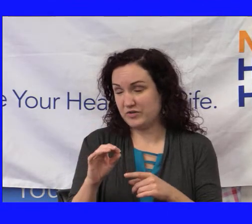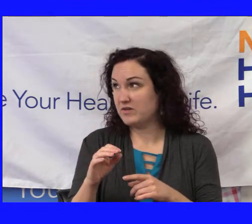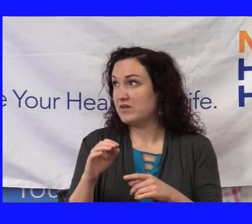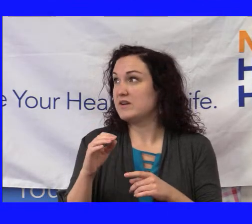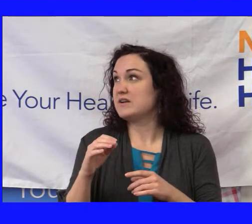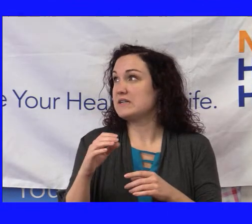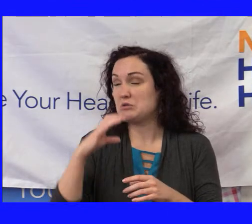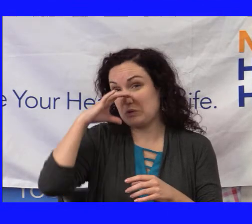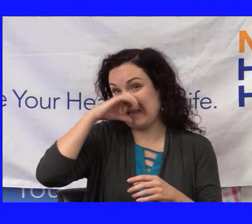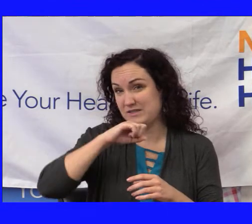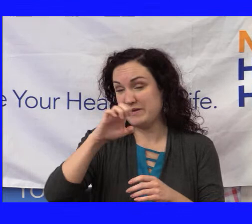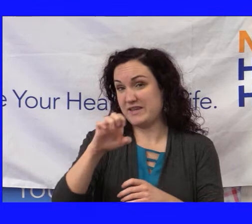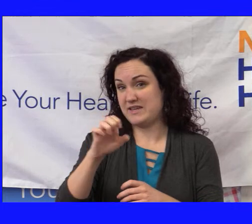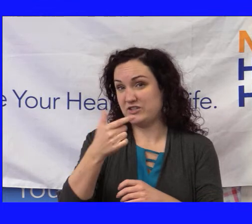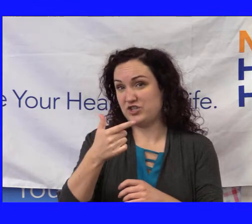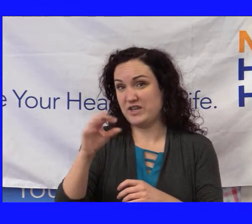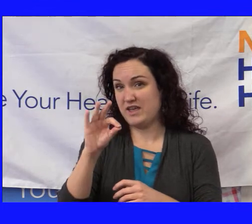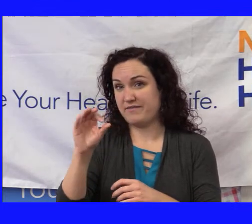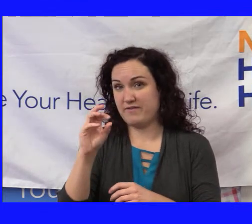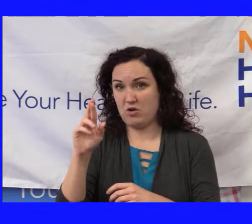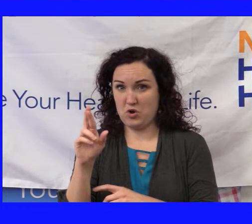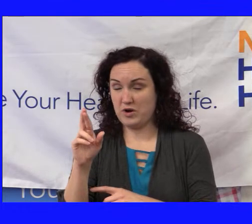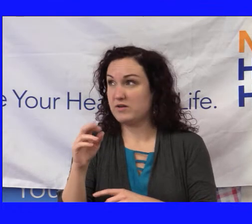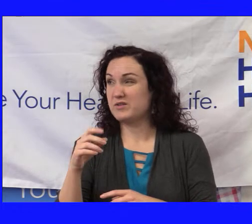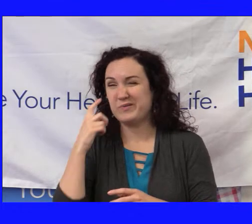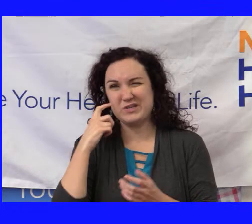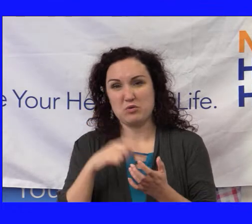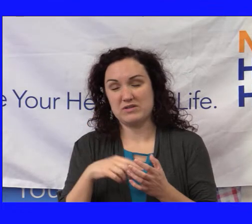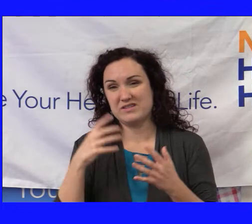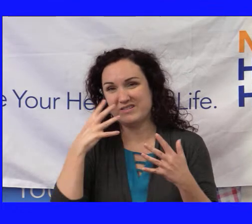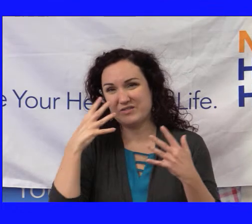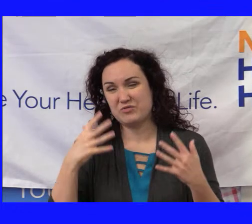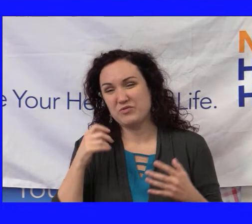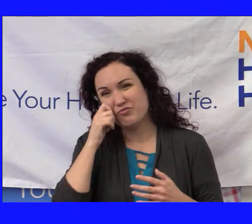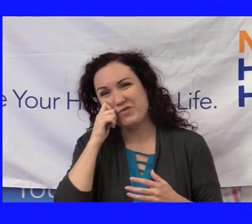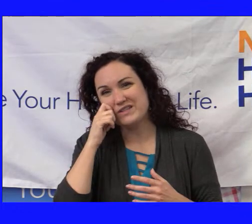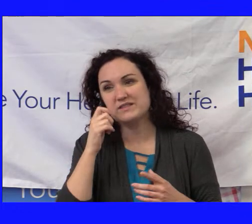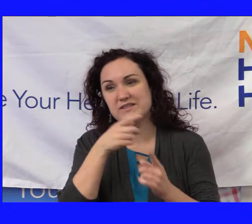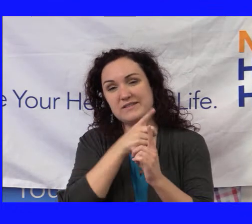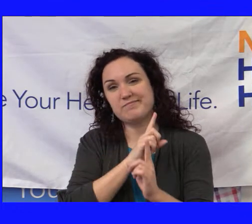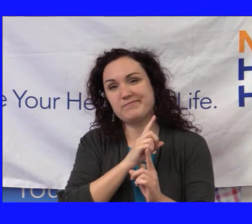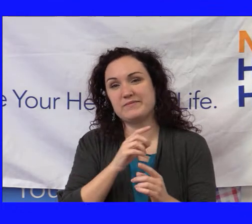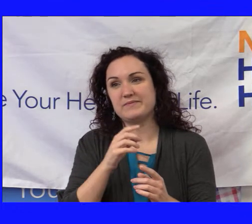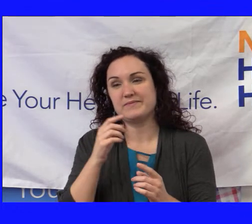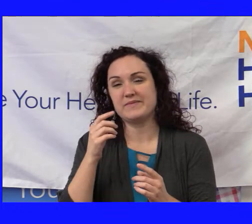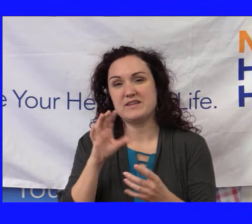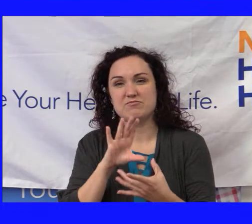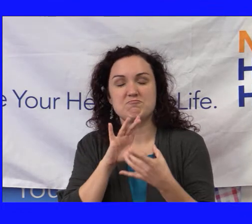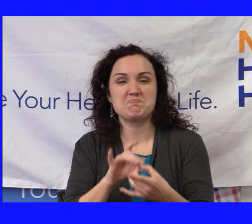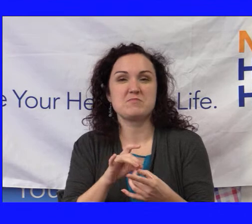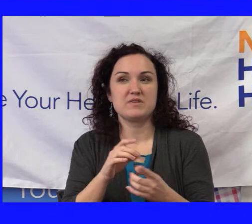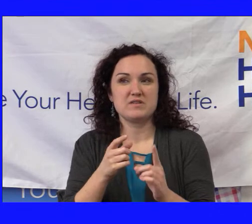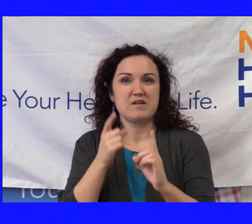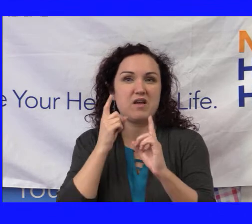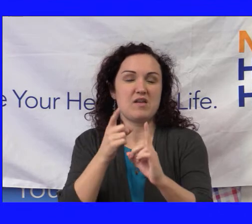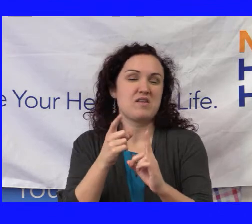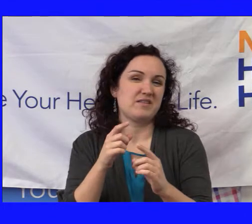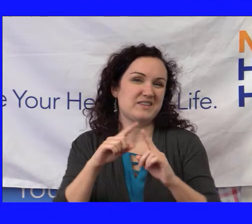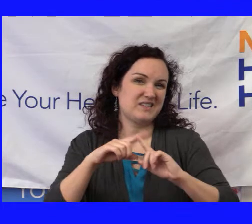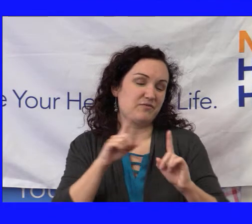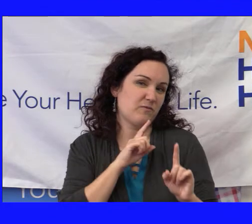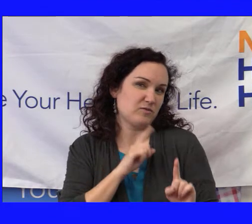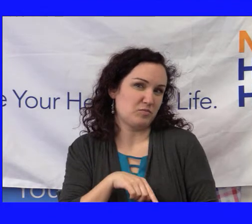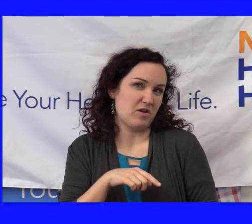eGFR, we noticed that, unfortunately, race is considered as an objective input in providing a different answer or a different response